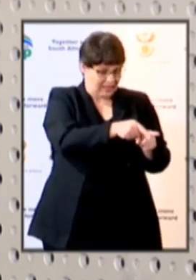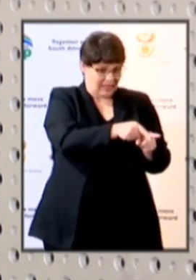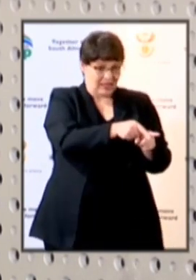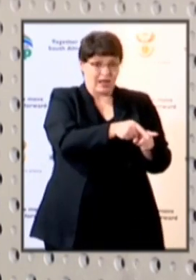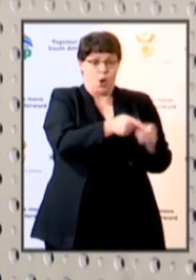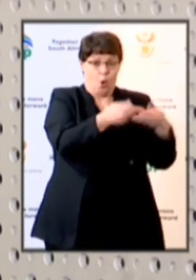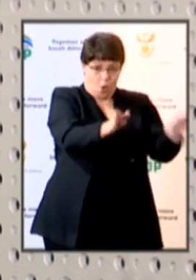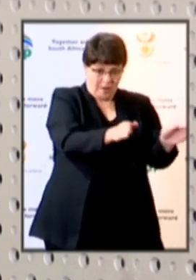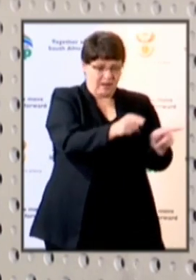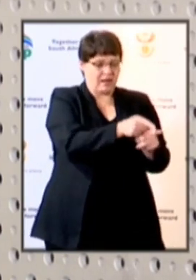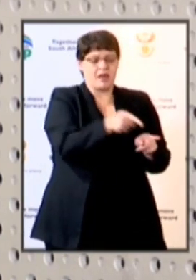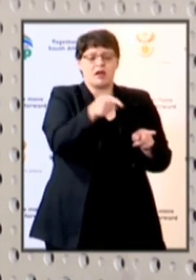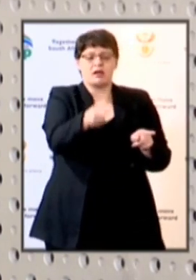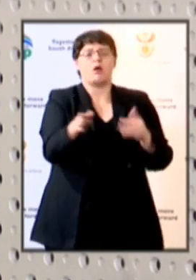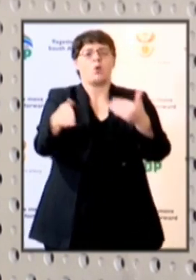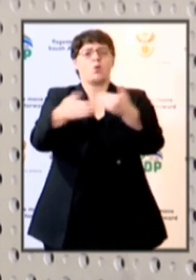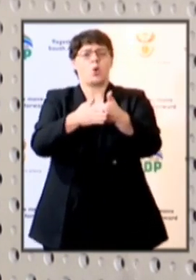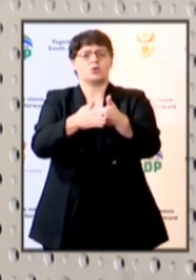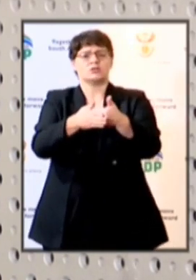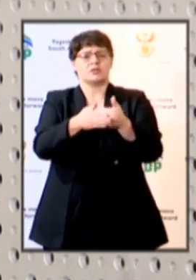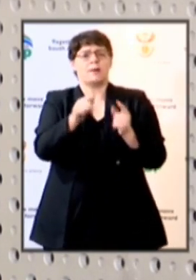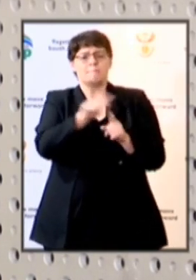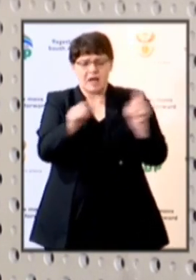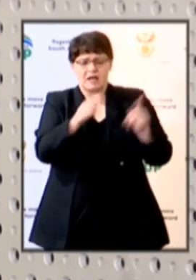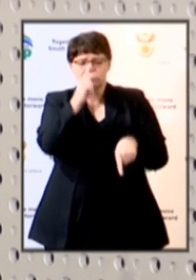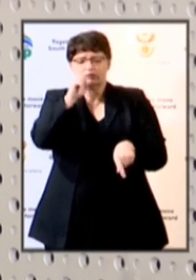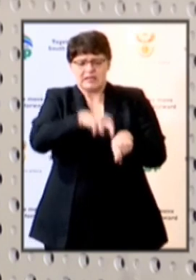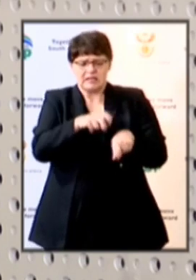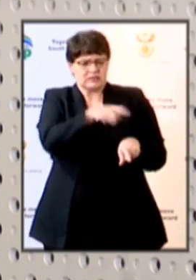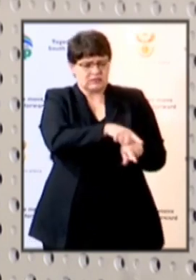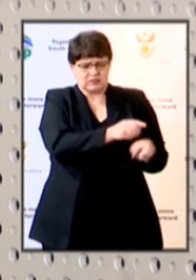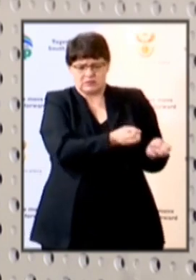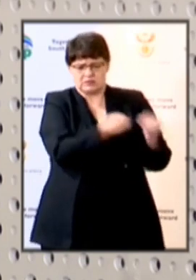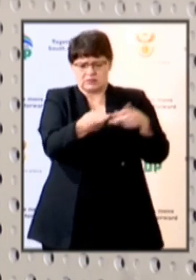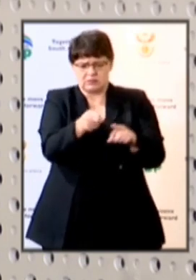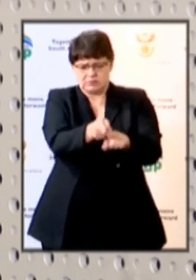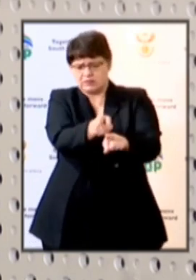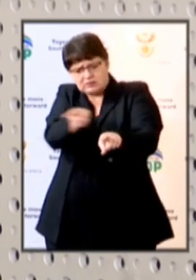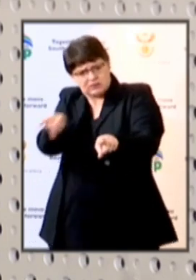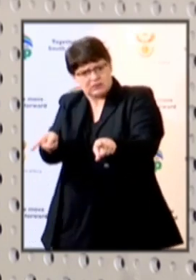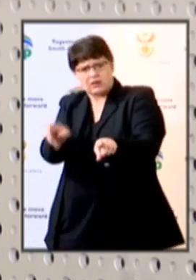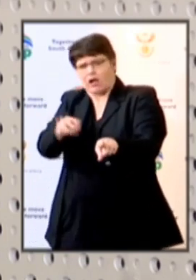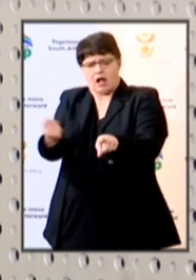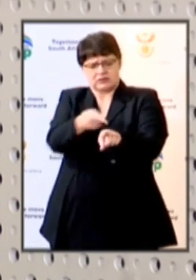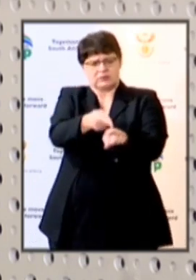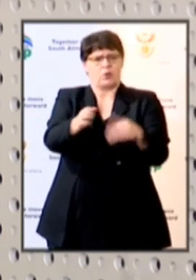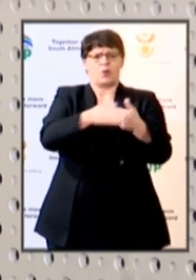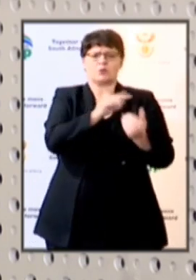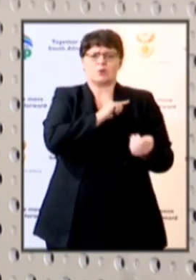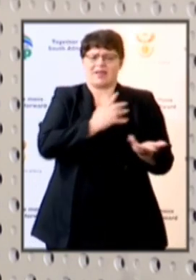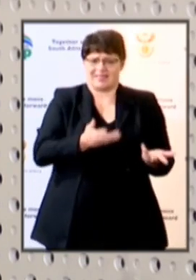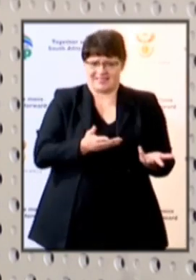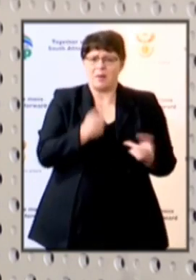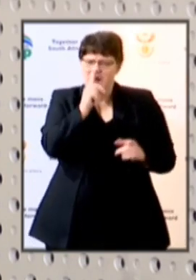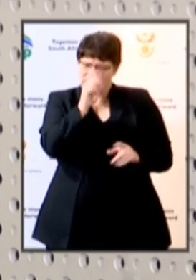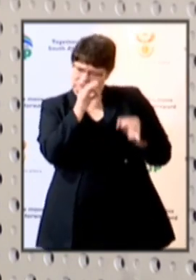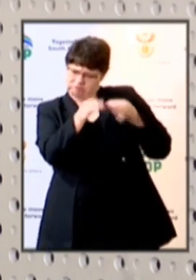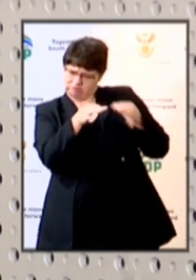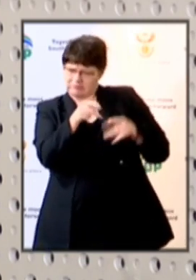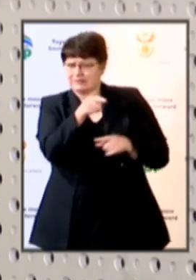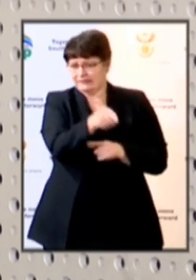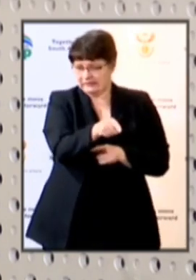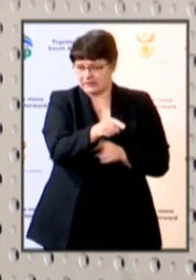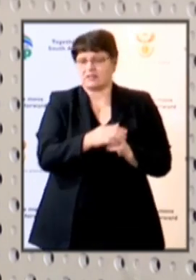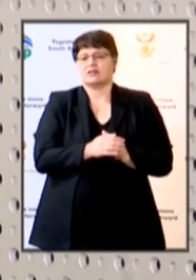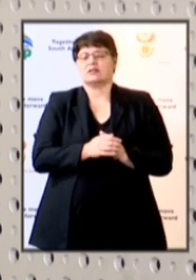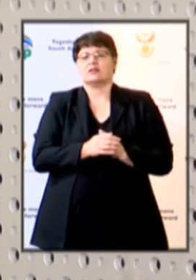finished goods, and we looked at industrial policy goals. The promotion of community well-being was the fourth factor, and that of course